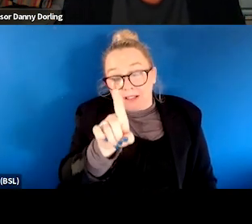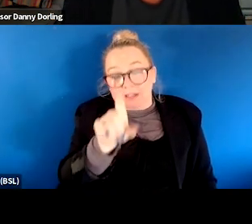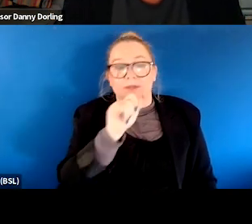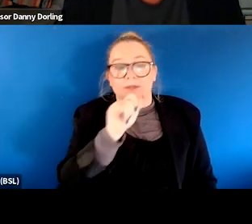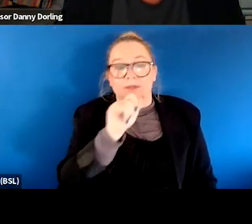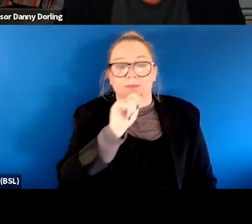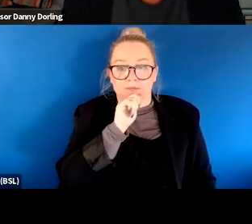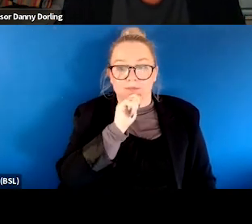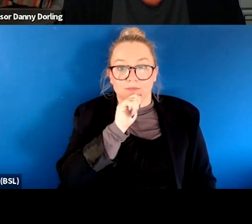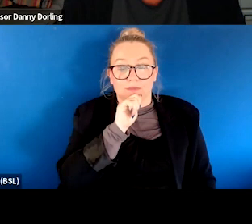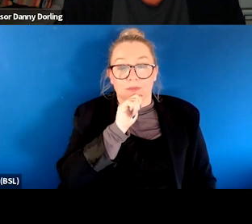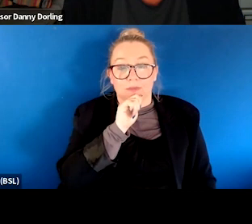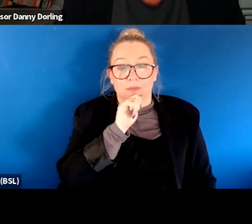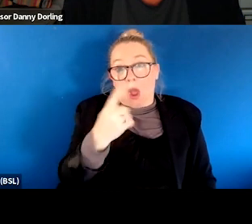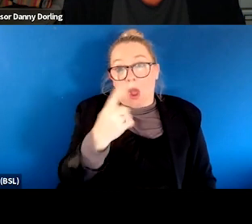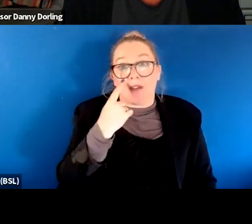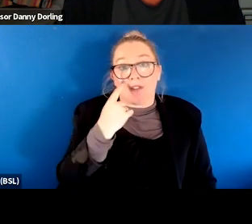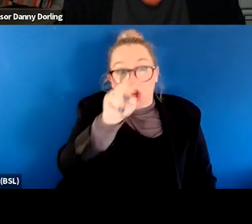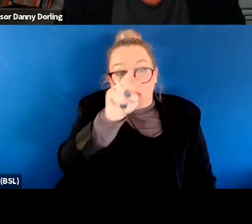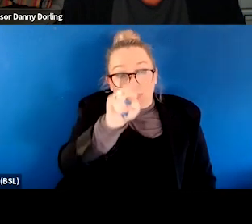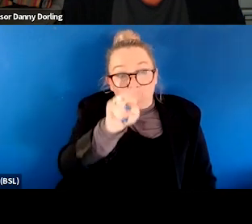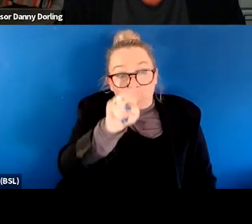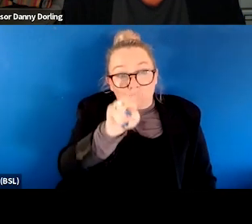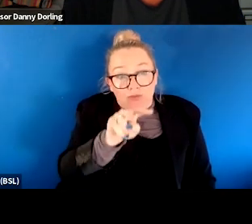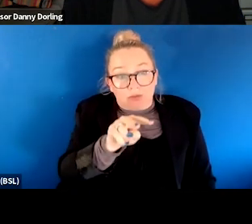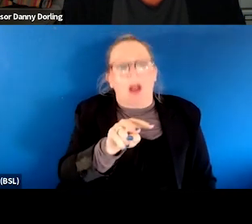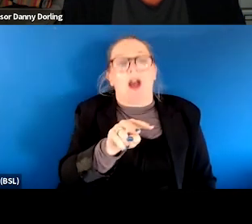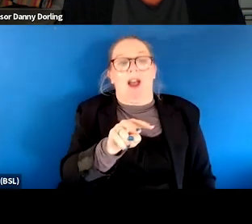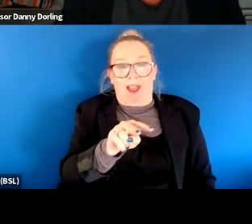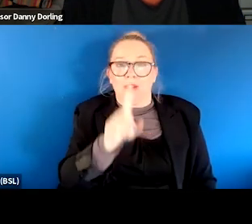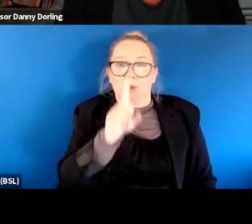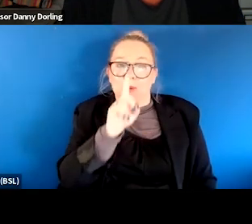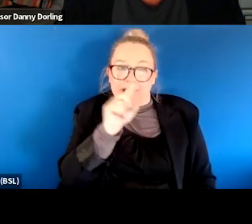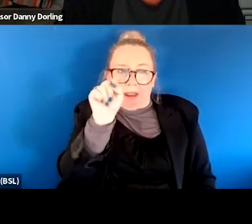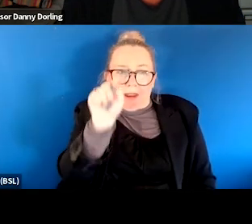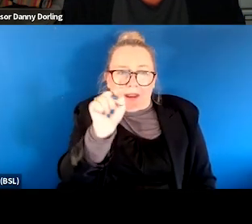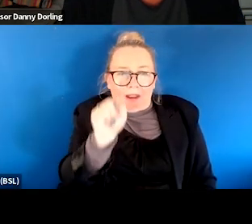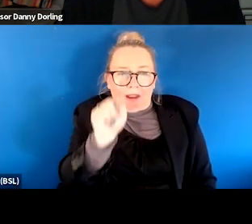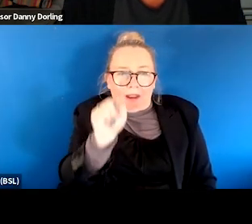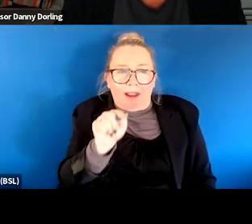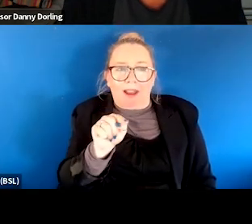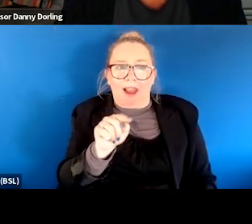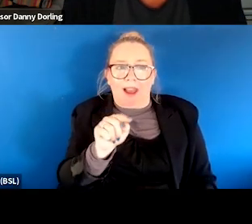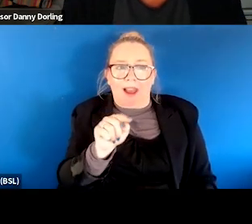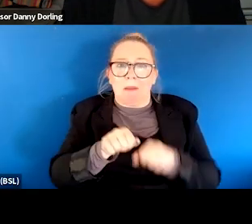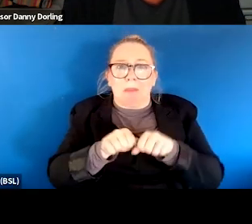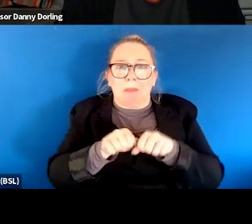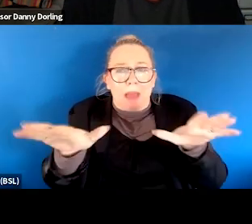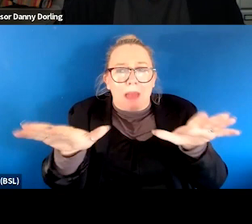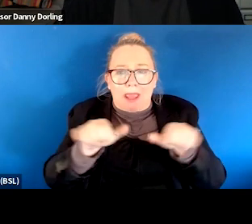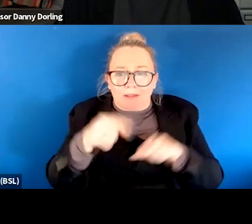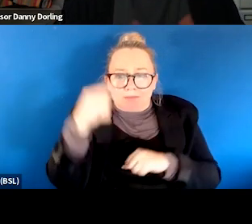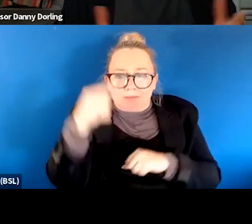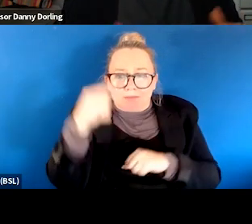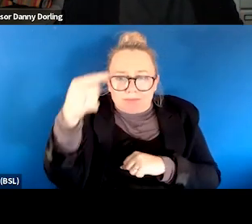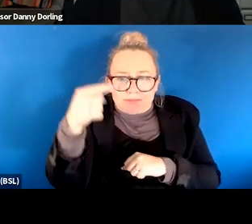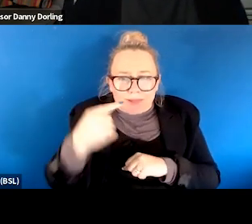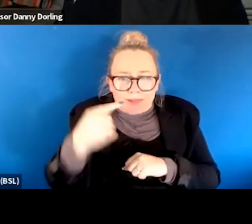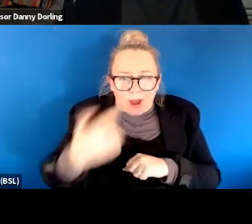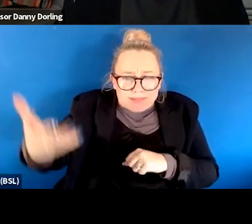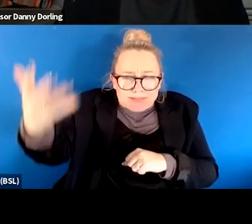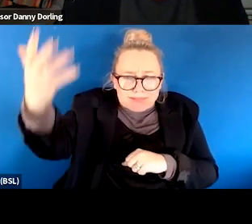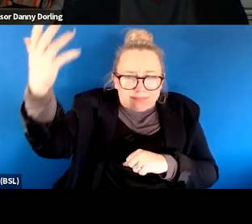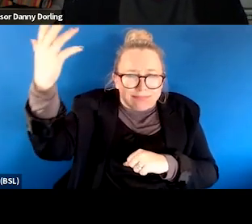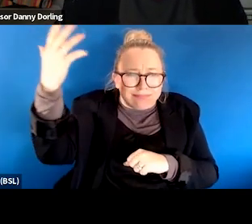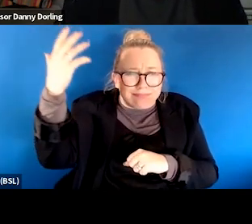if you look at the list, you'll see that many of those pandemics were a millennia ago, 2